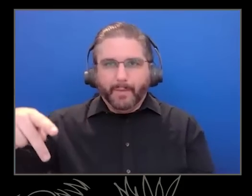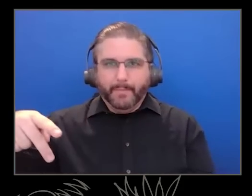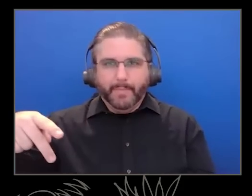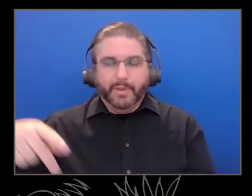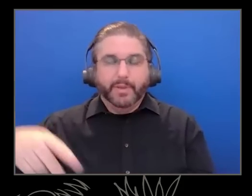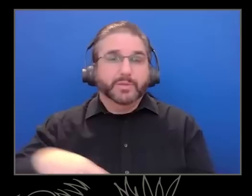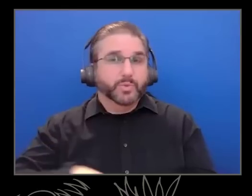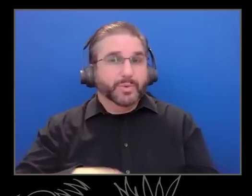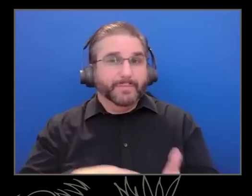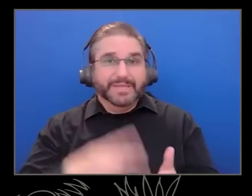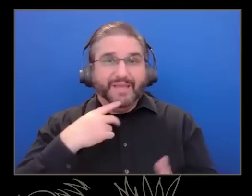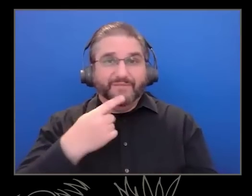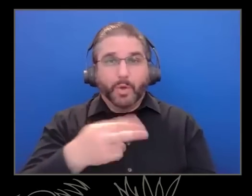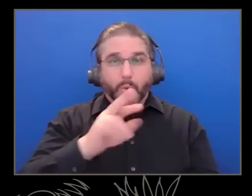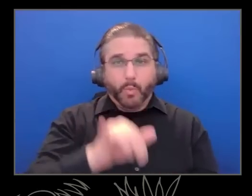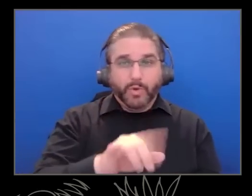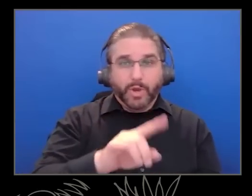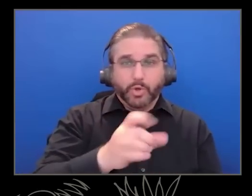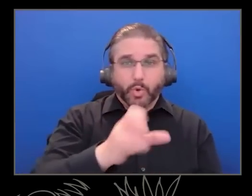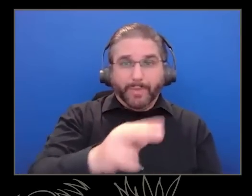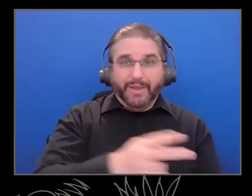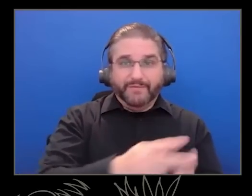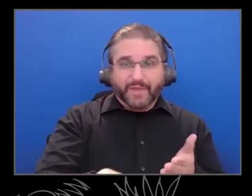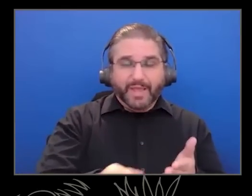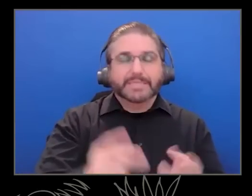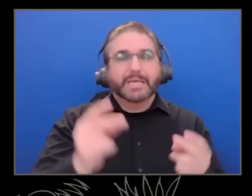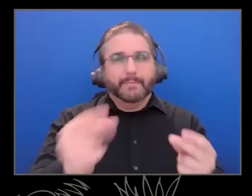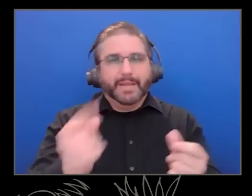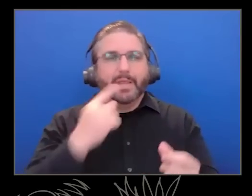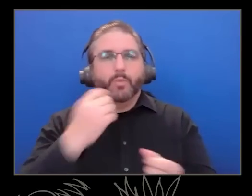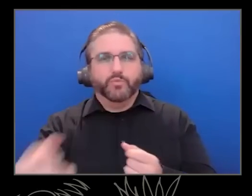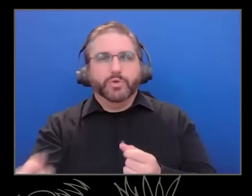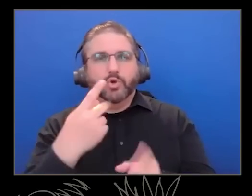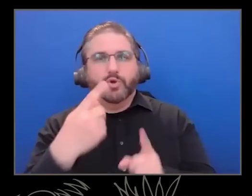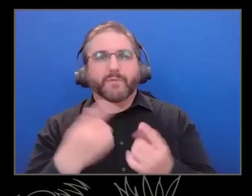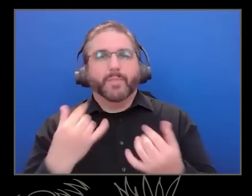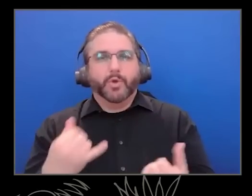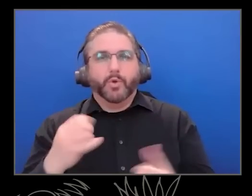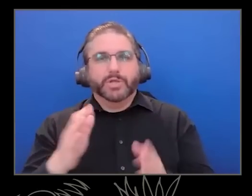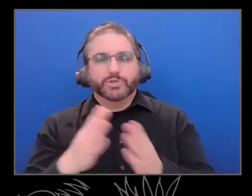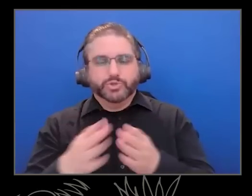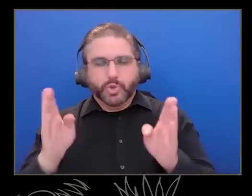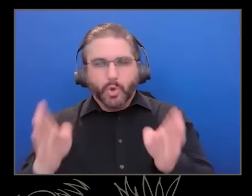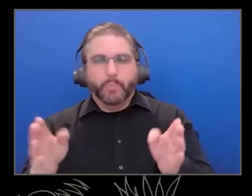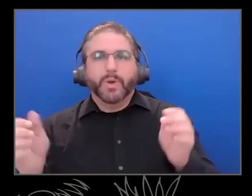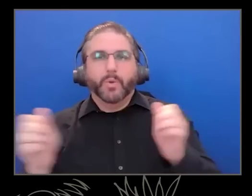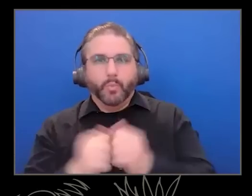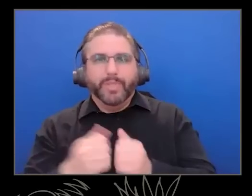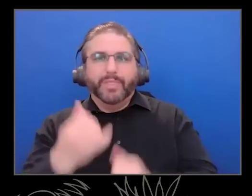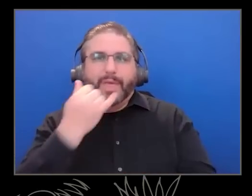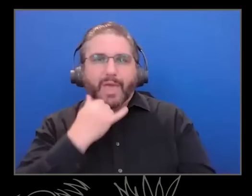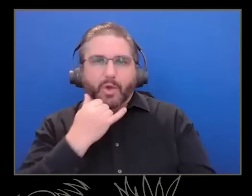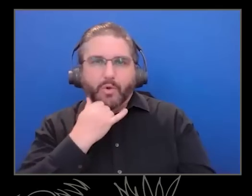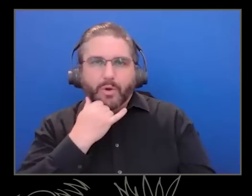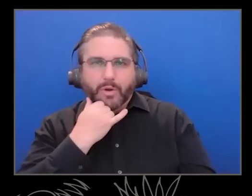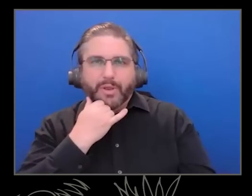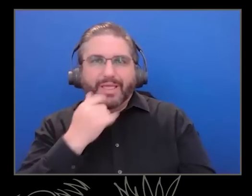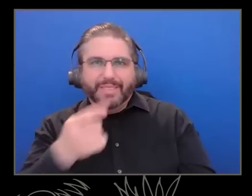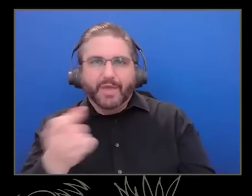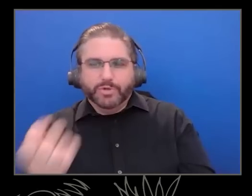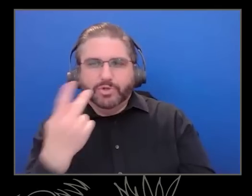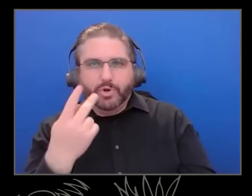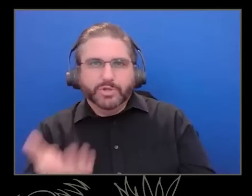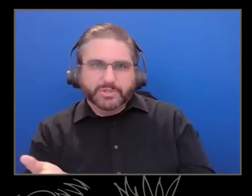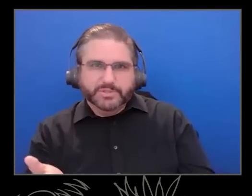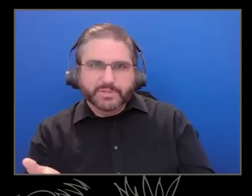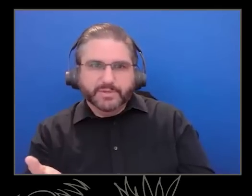fails, it'll essentially immediately return from the current scope with the error that it returns.